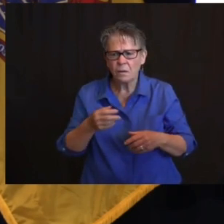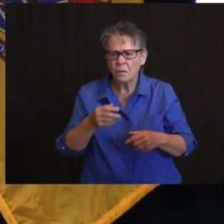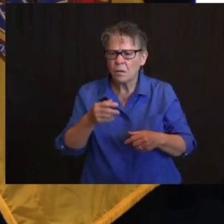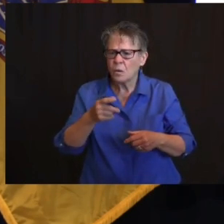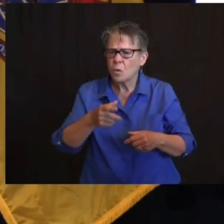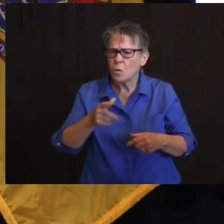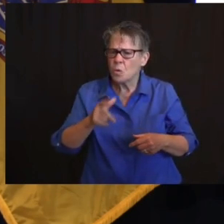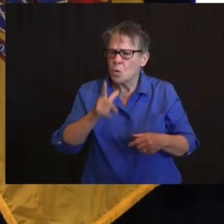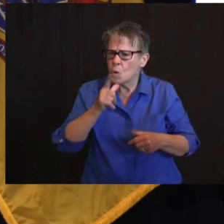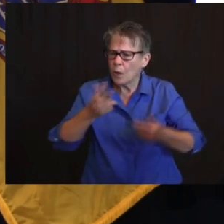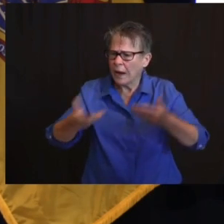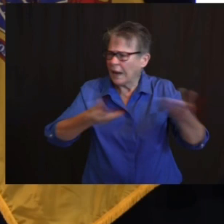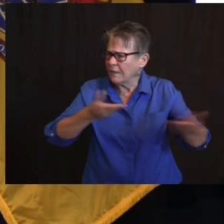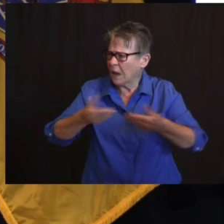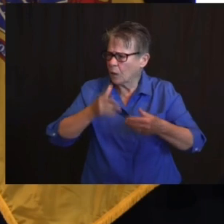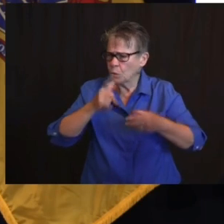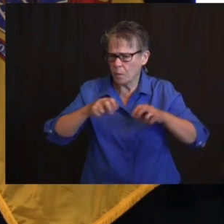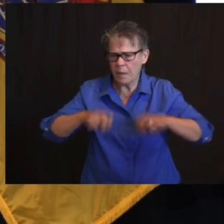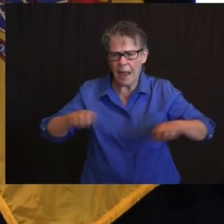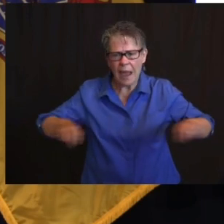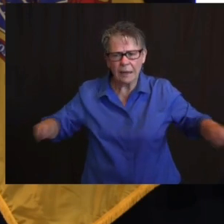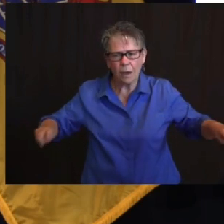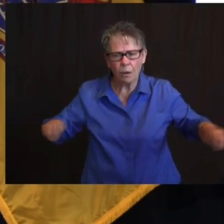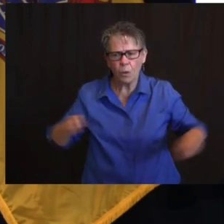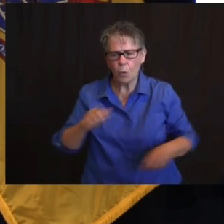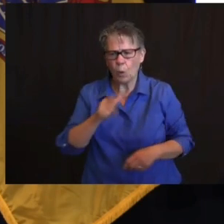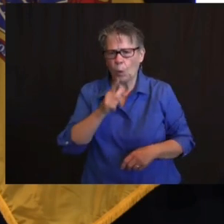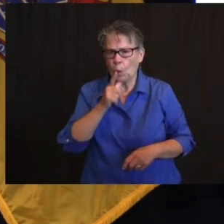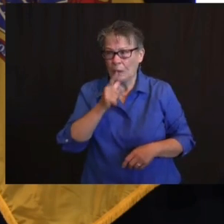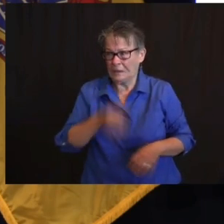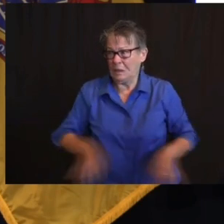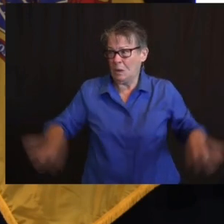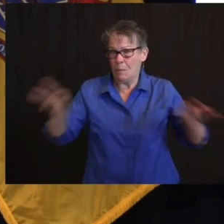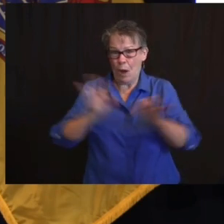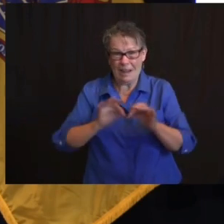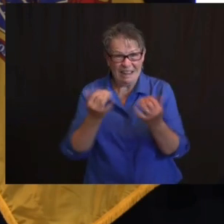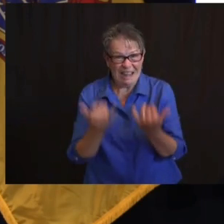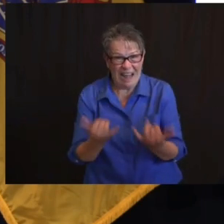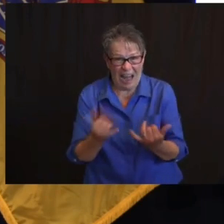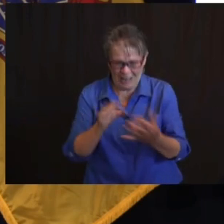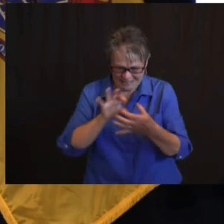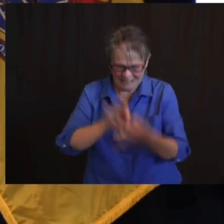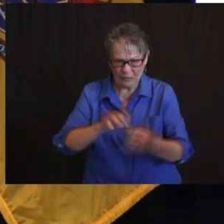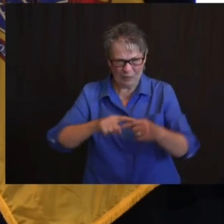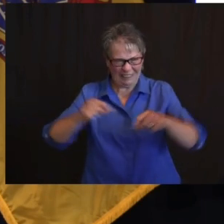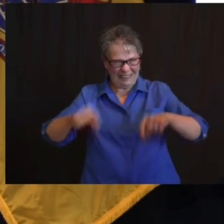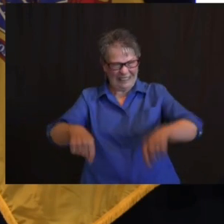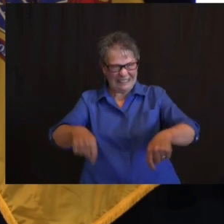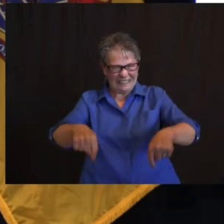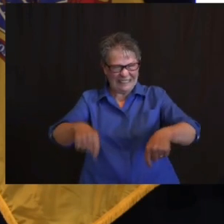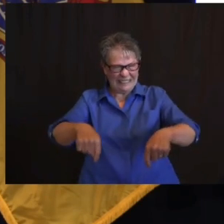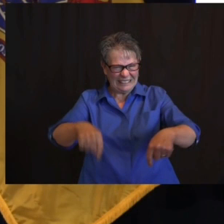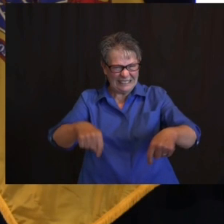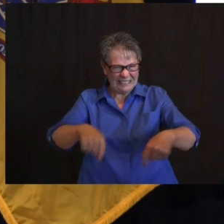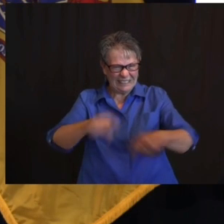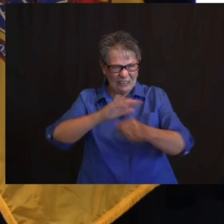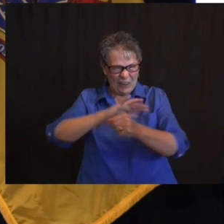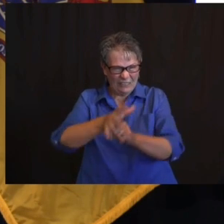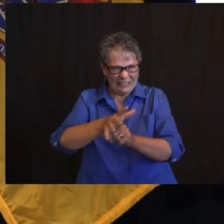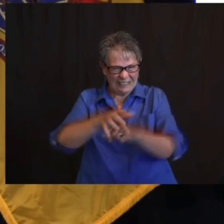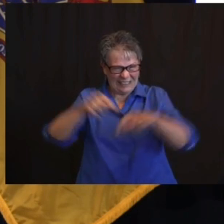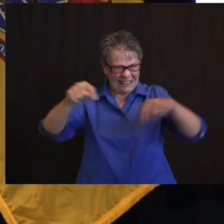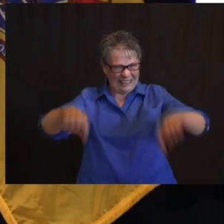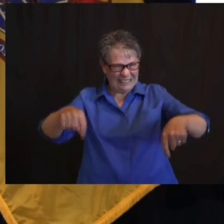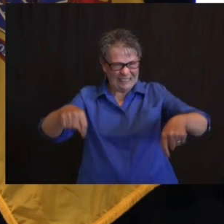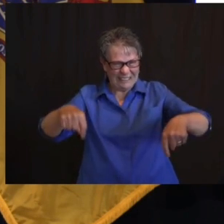relevant. And so that's a decision that we make and will make. I don't carry around the number of folks who have changed their